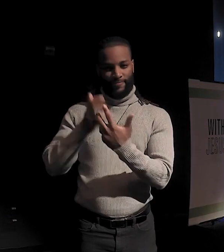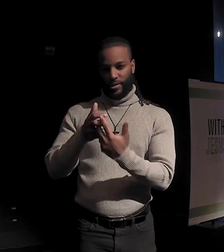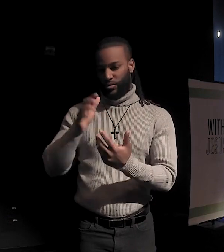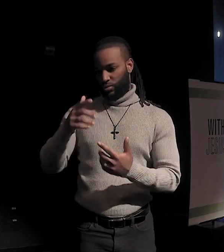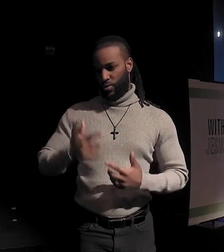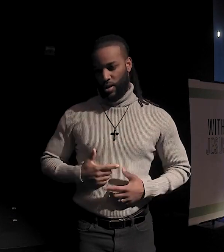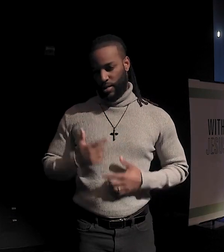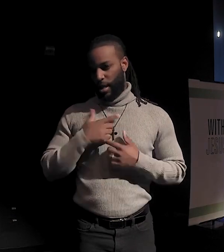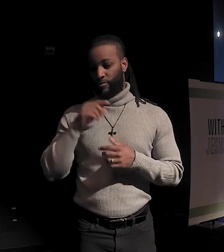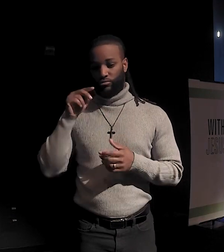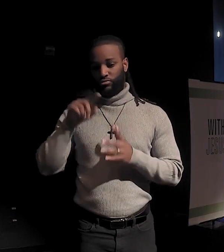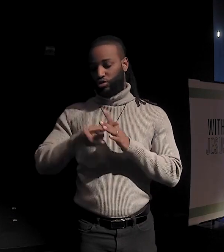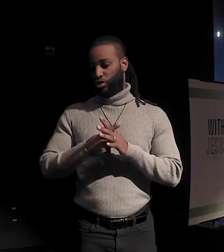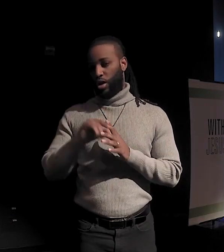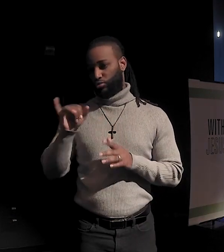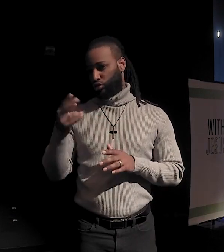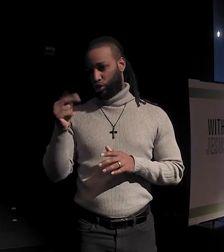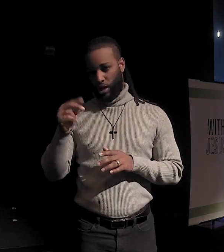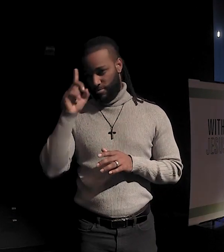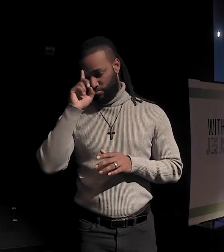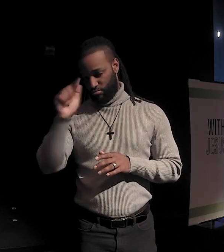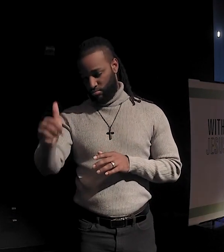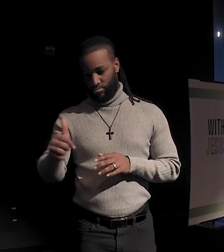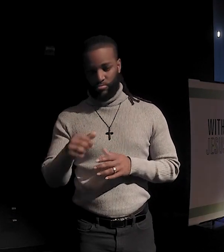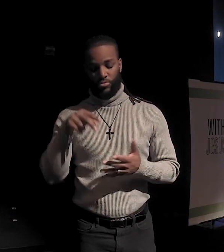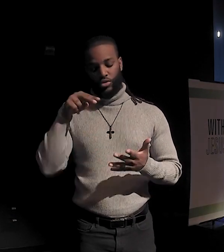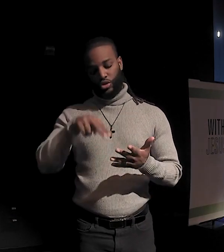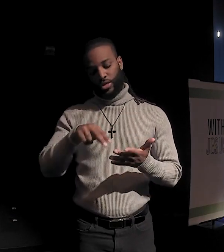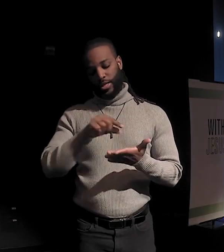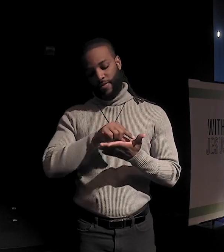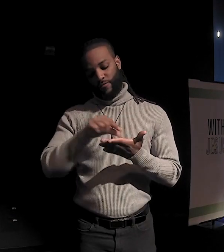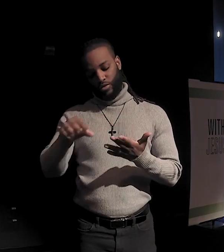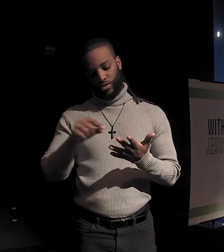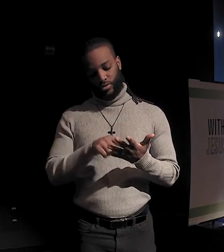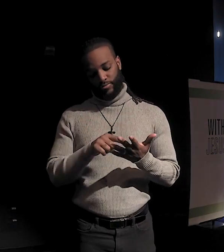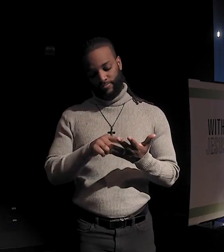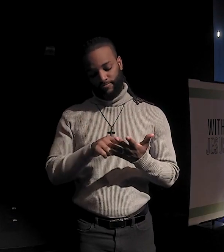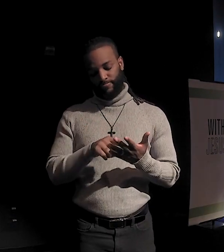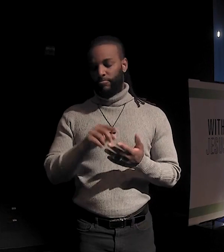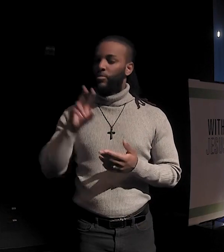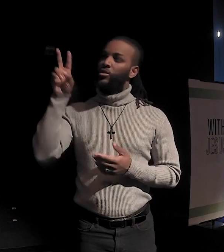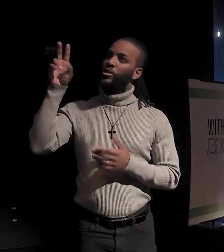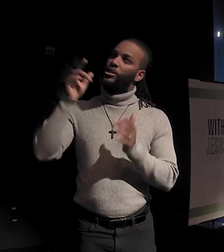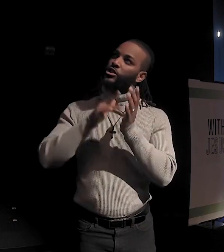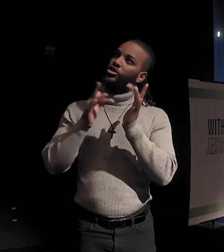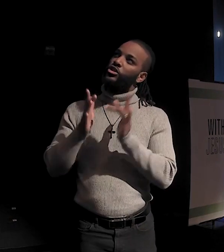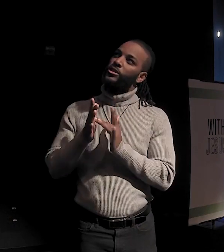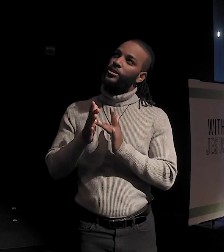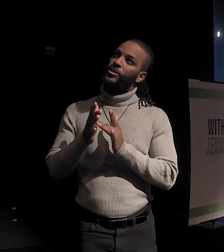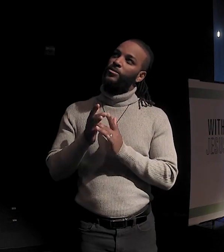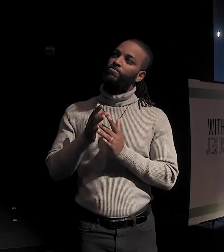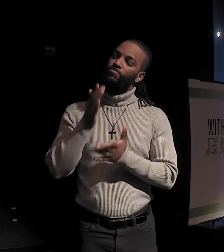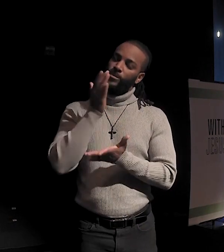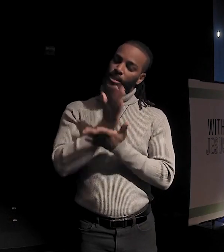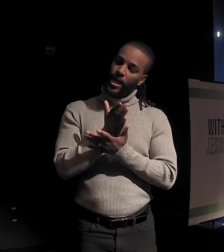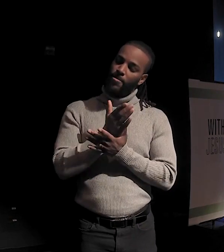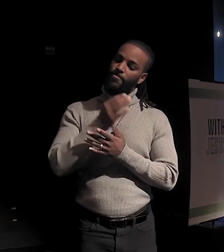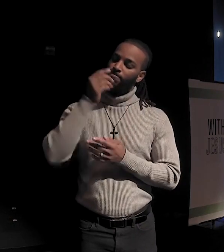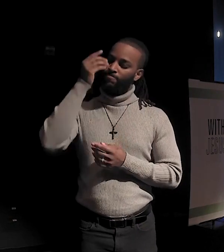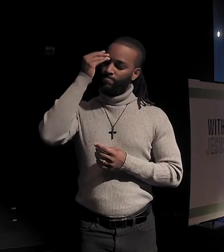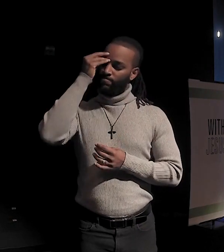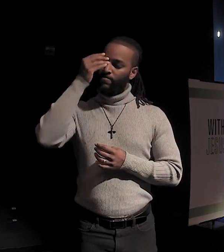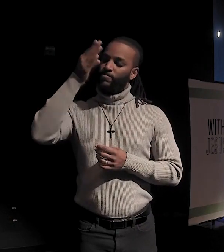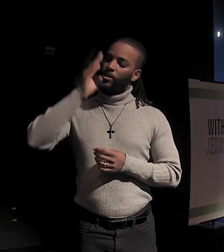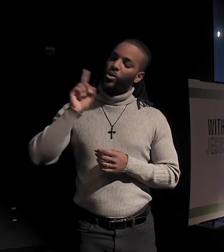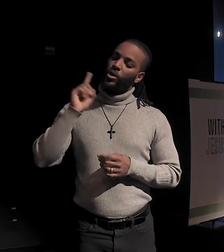mold. Start in the book of John if you want. Look at that scripture verse and look at Jesus. And in the stopping, being still, you're saying, God, where's my heart?